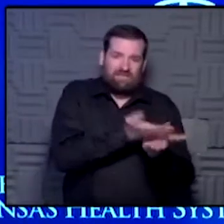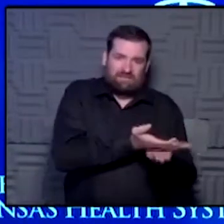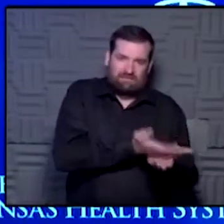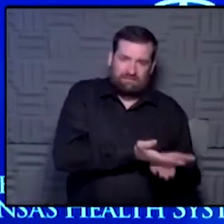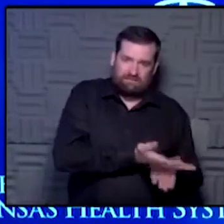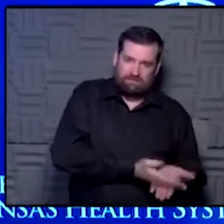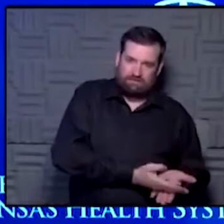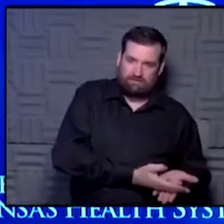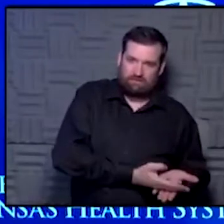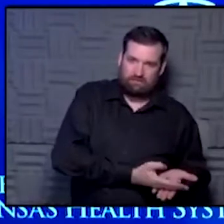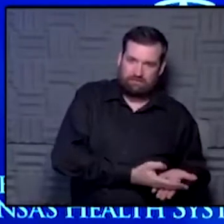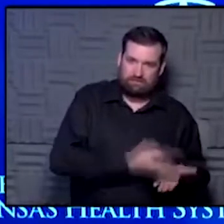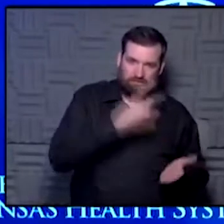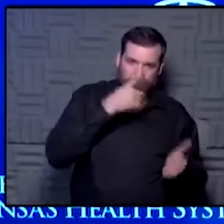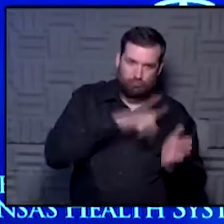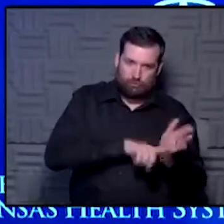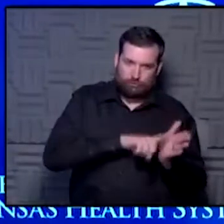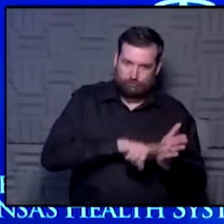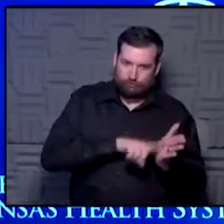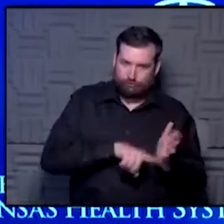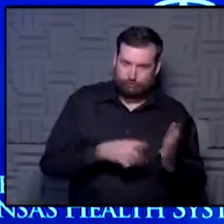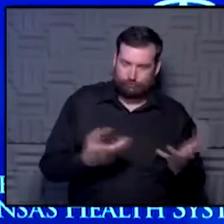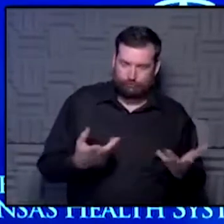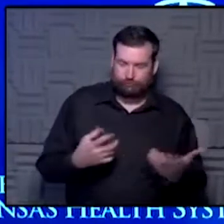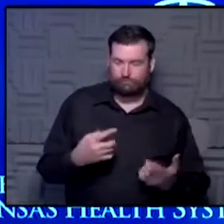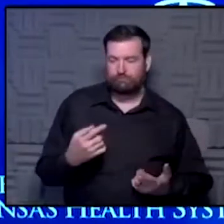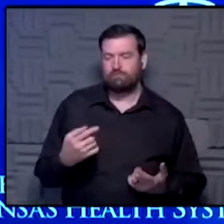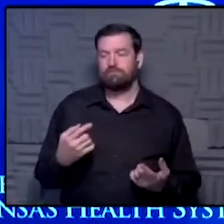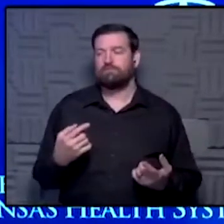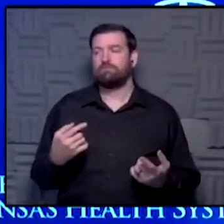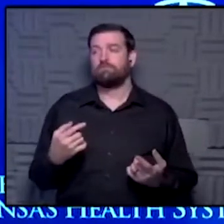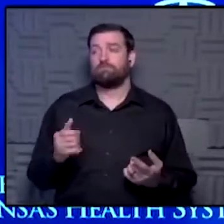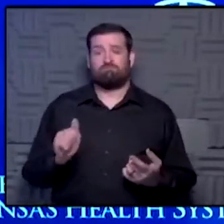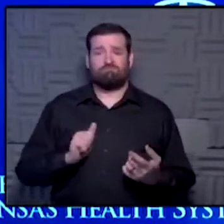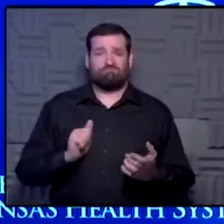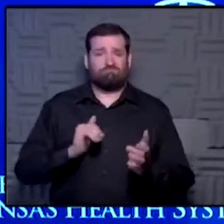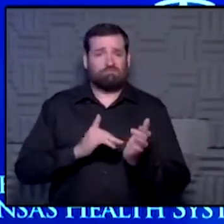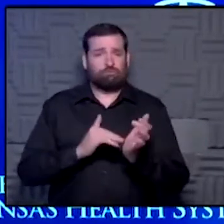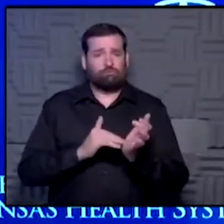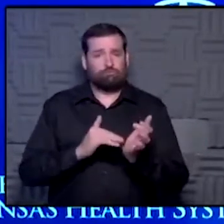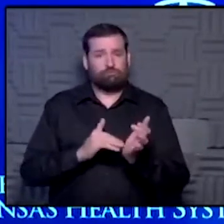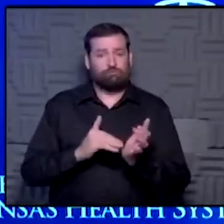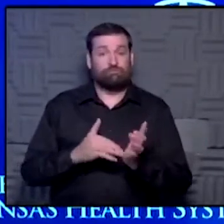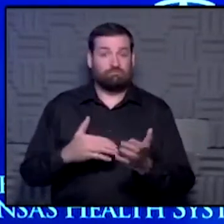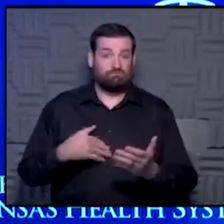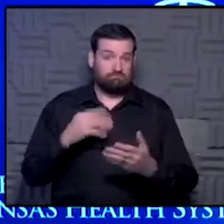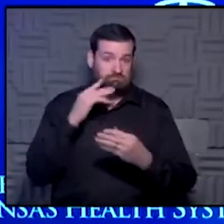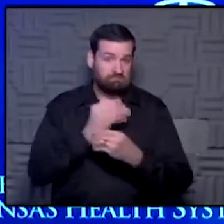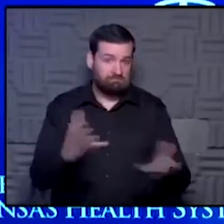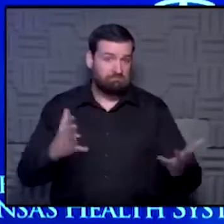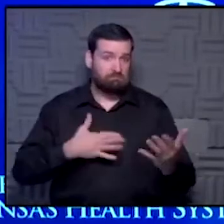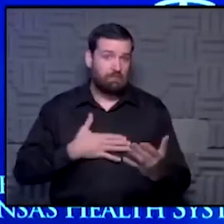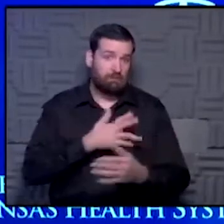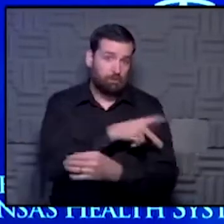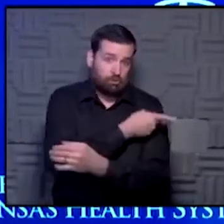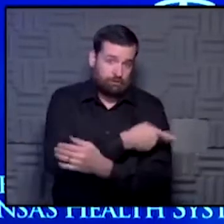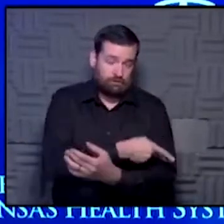it is published? And I think as a physician, and this is what I'm saying to my patients all the